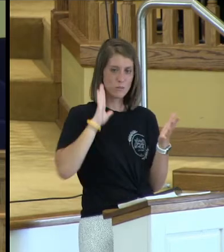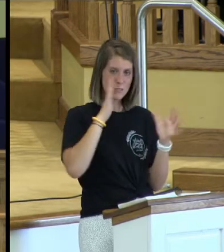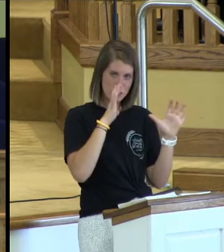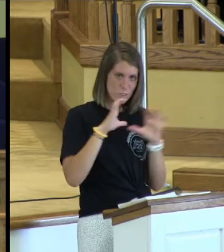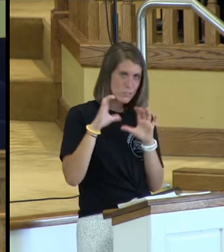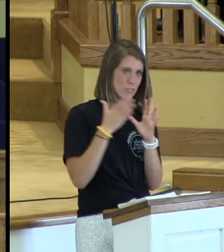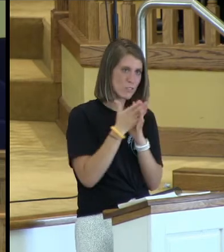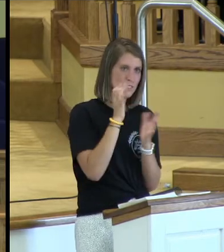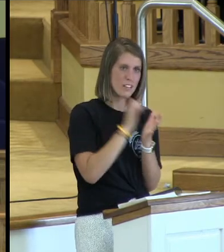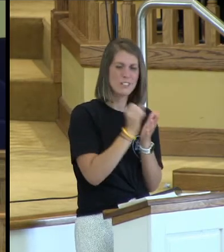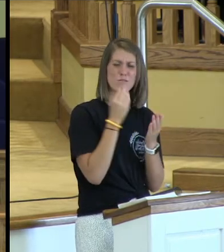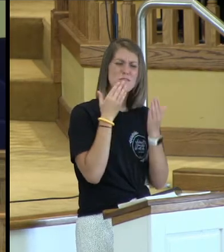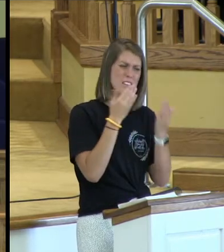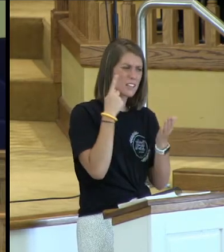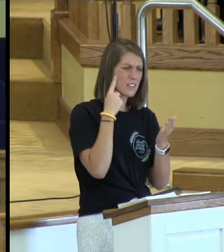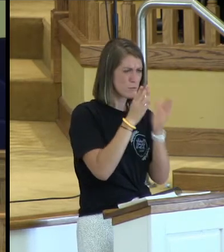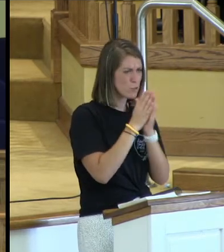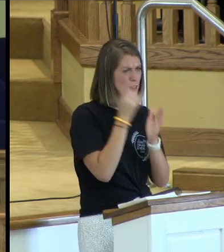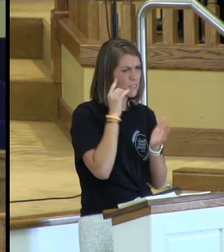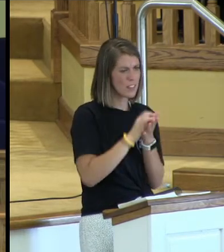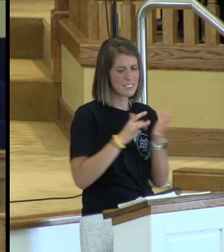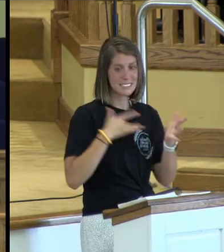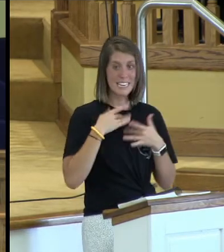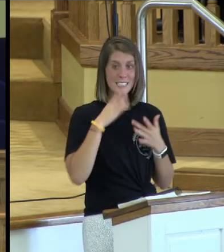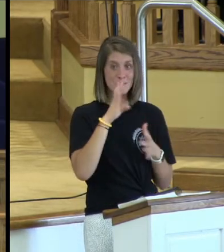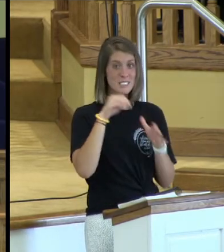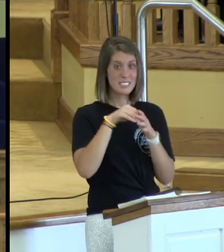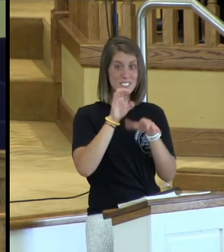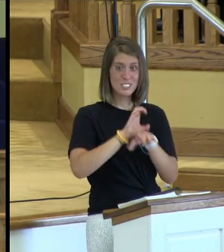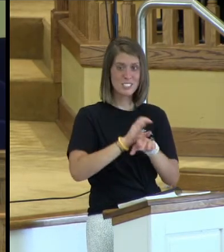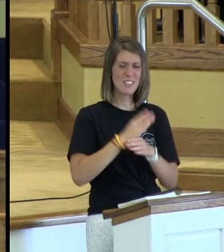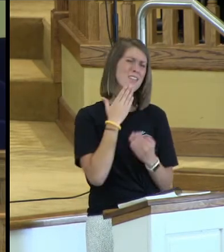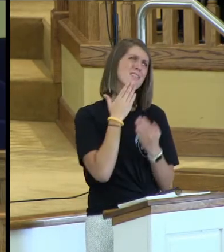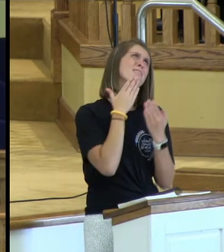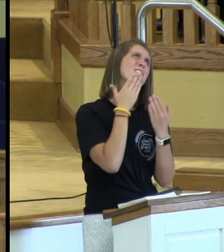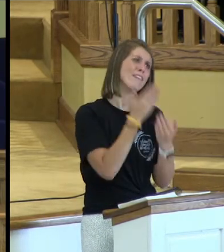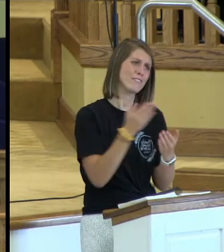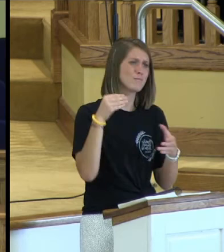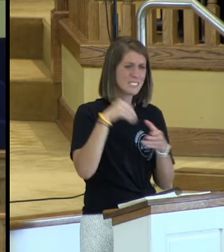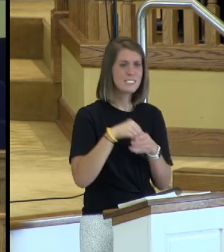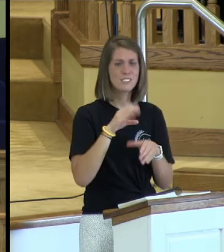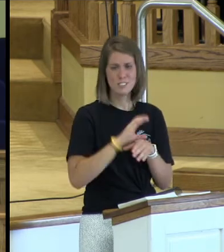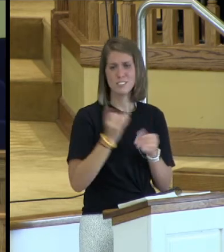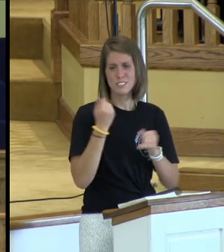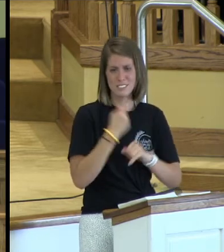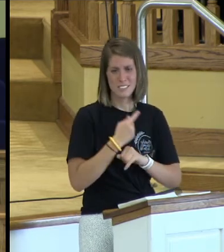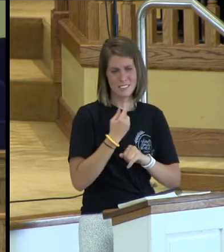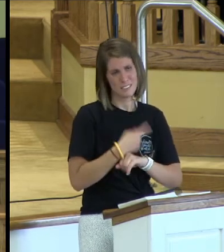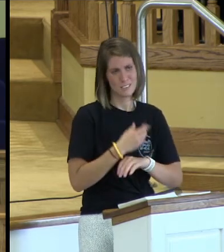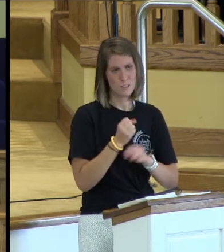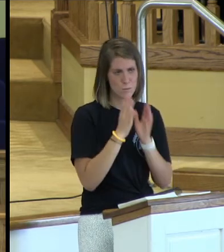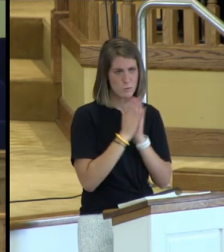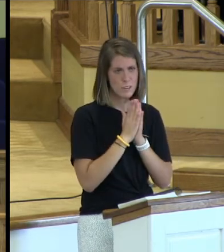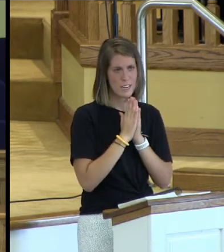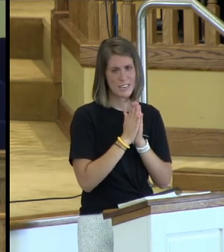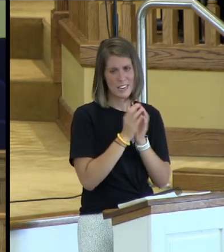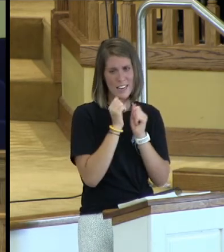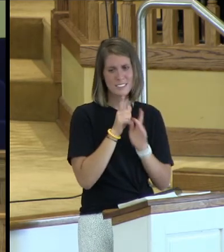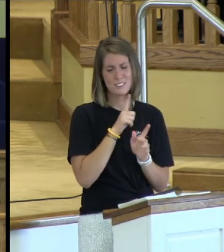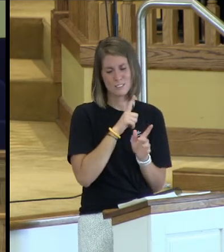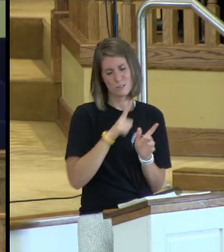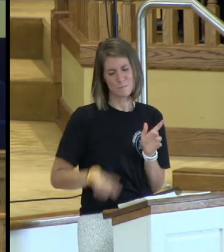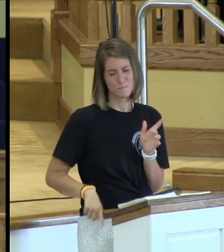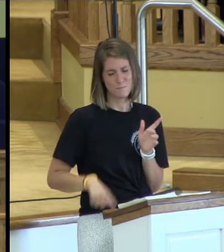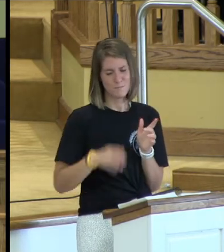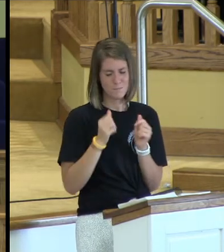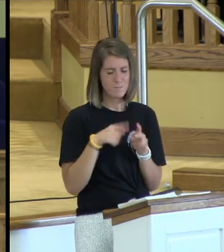So thank you for praying for that, and excited to be in church tonight. Thankful to be in church tonight. And let's pray and ask the Lord to bless us. Heavenly